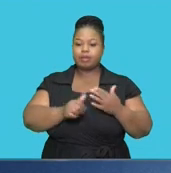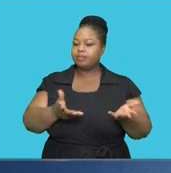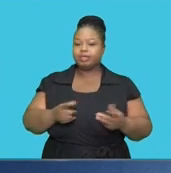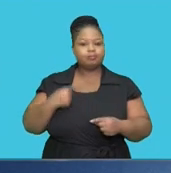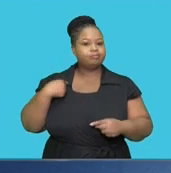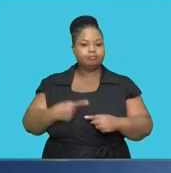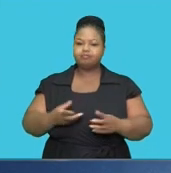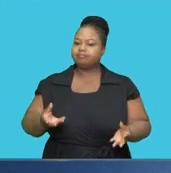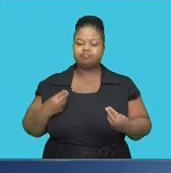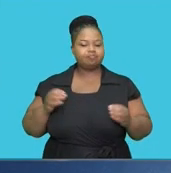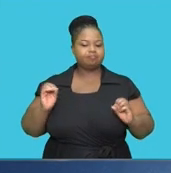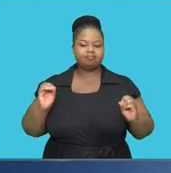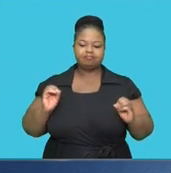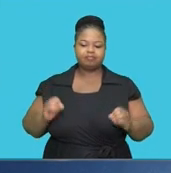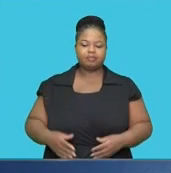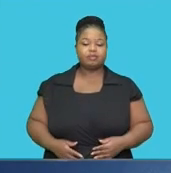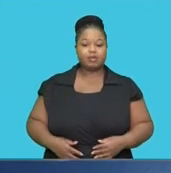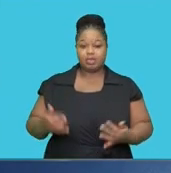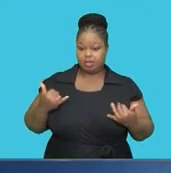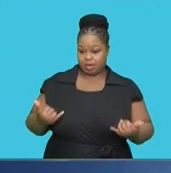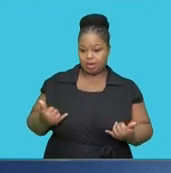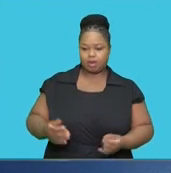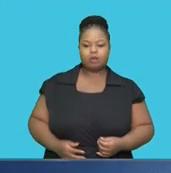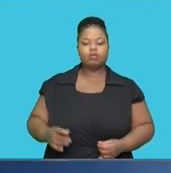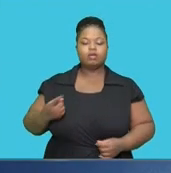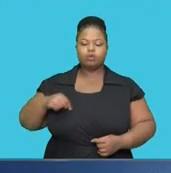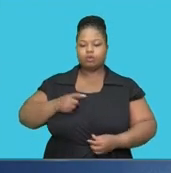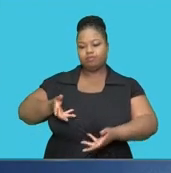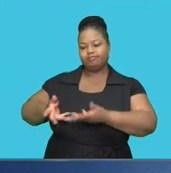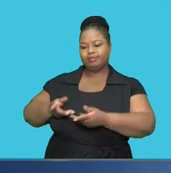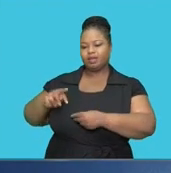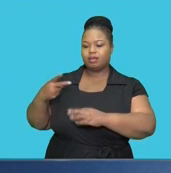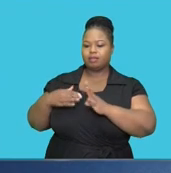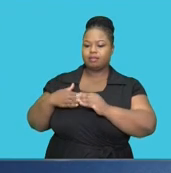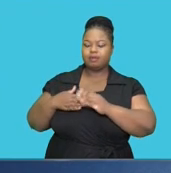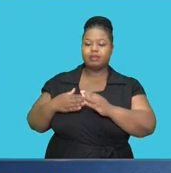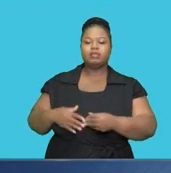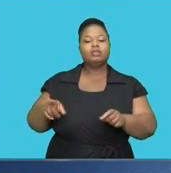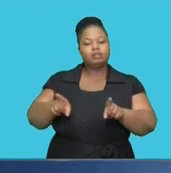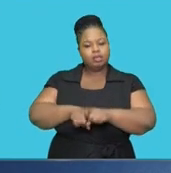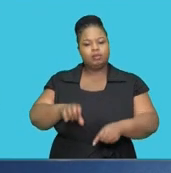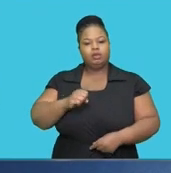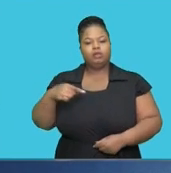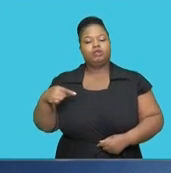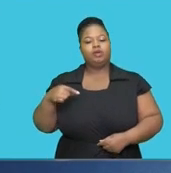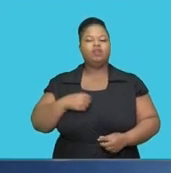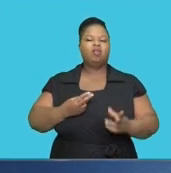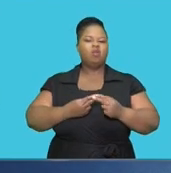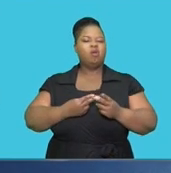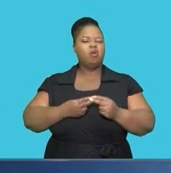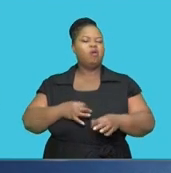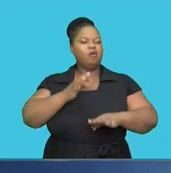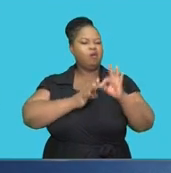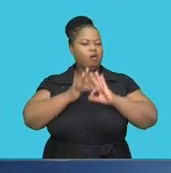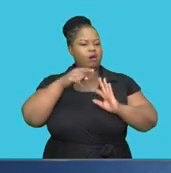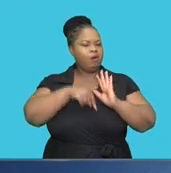got that increase that they were promised. And as of now, we will be speaking to some of the members, even the SG of the union, just to, you know, tell us